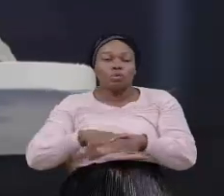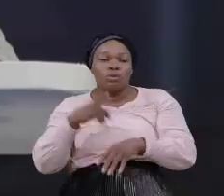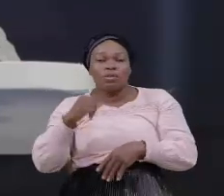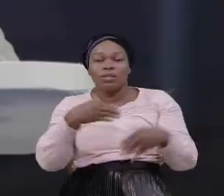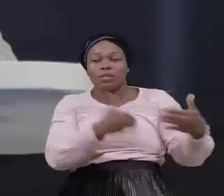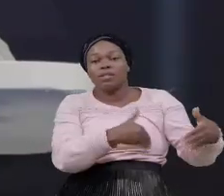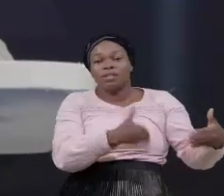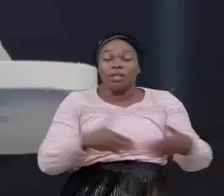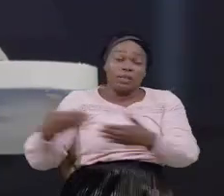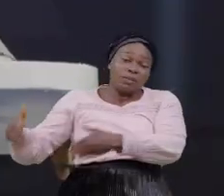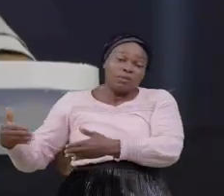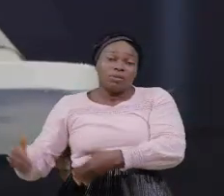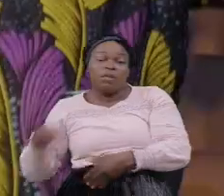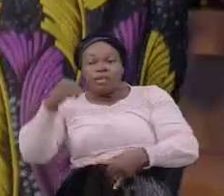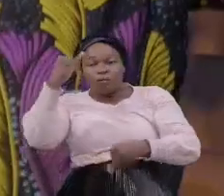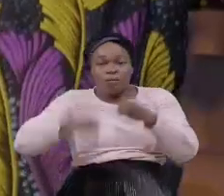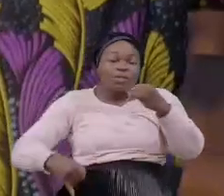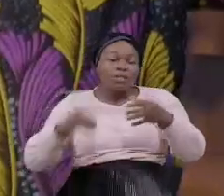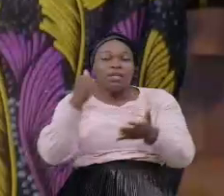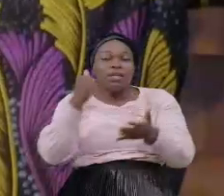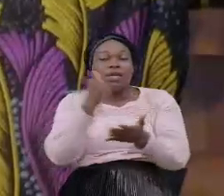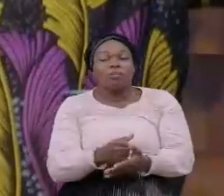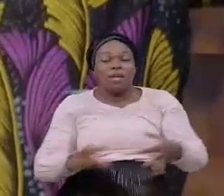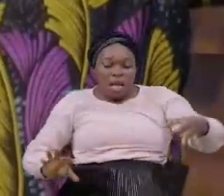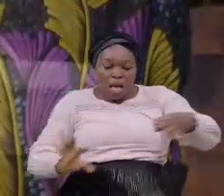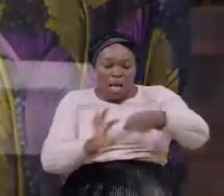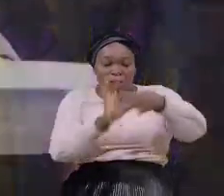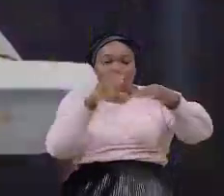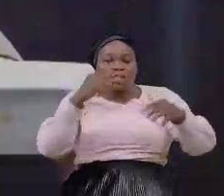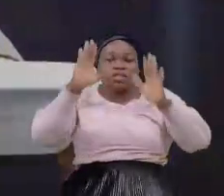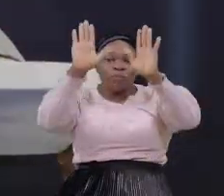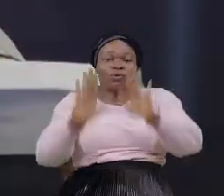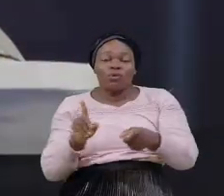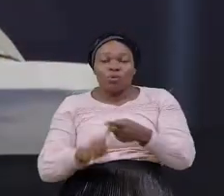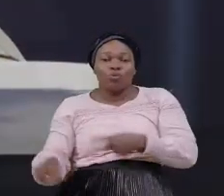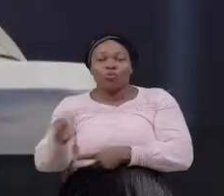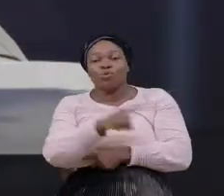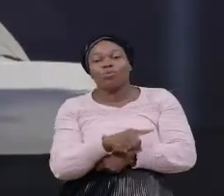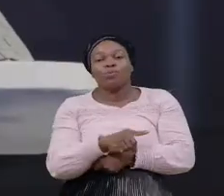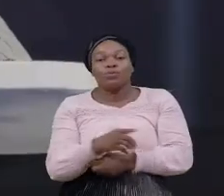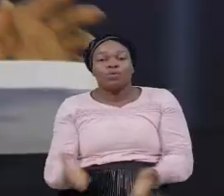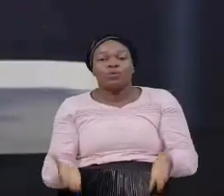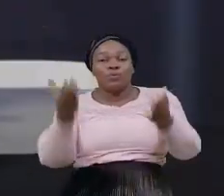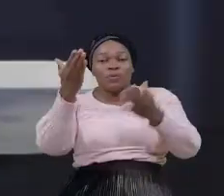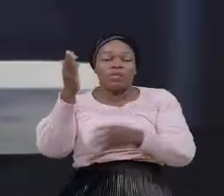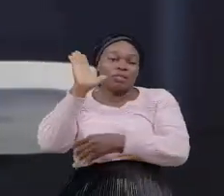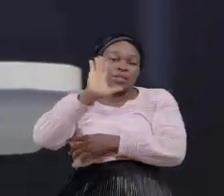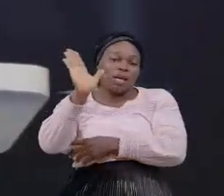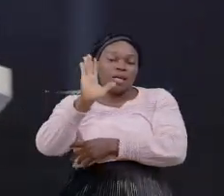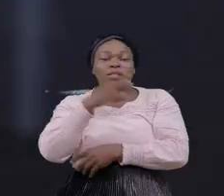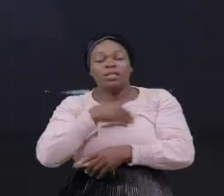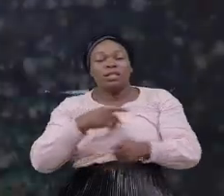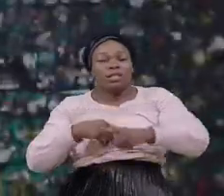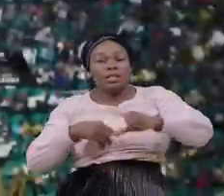attach the miracle unto you. Raise up that hand. Lay the other hand where you have the challenge.